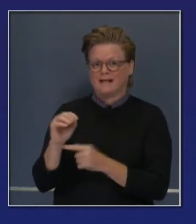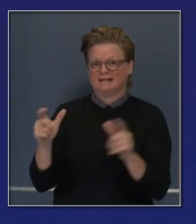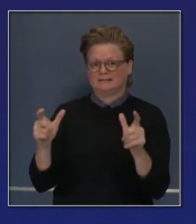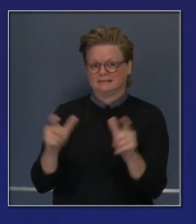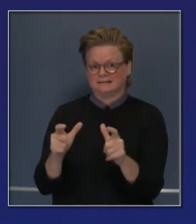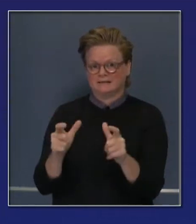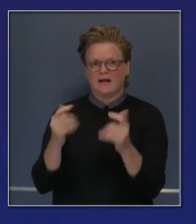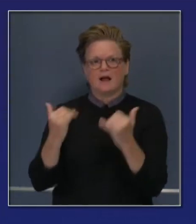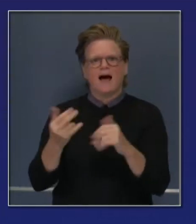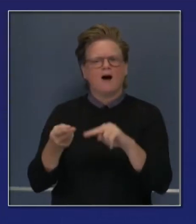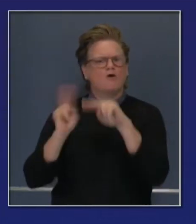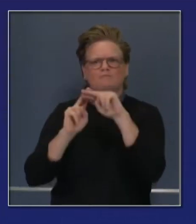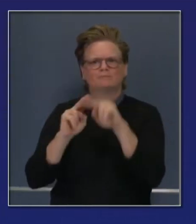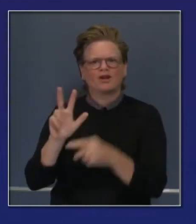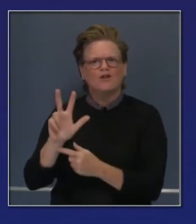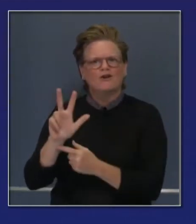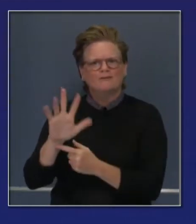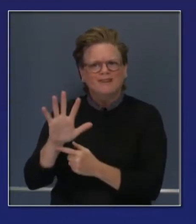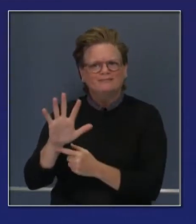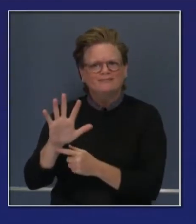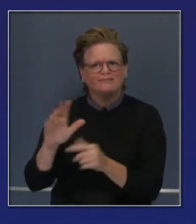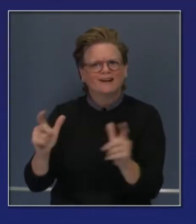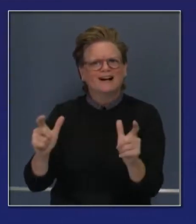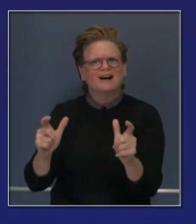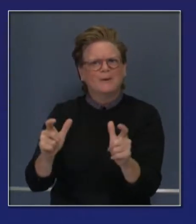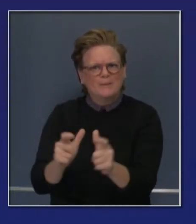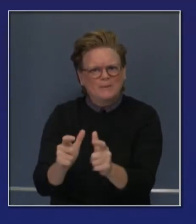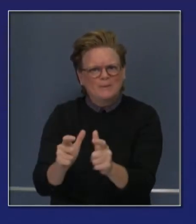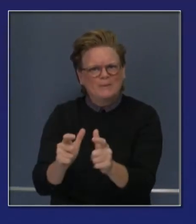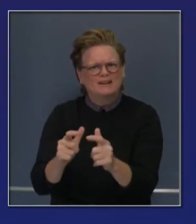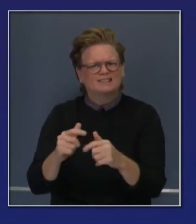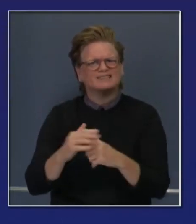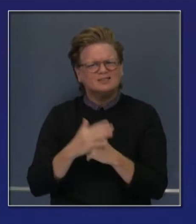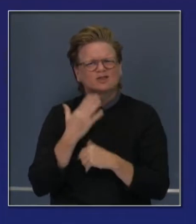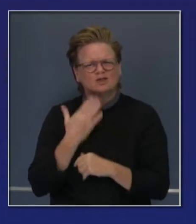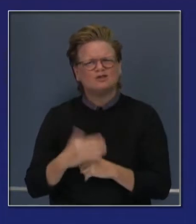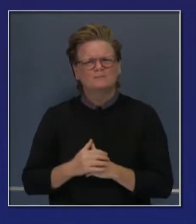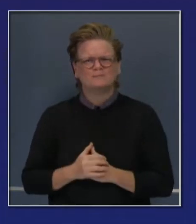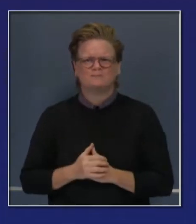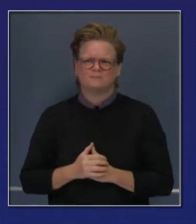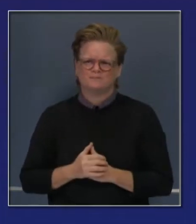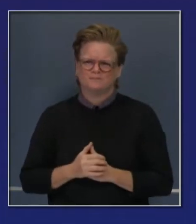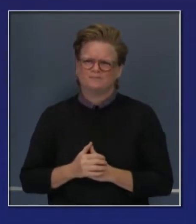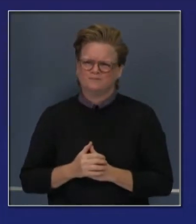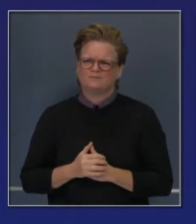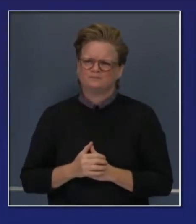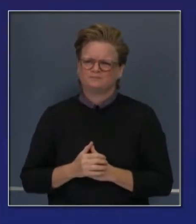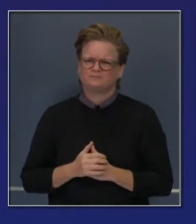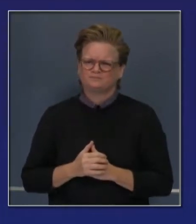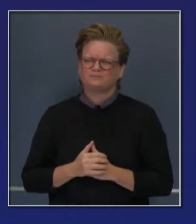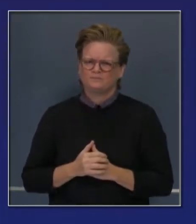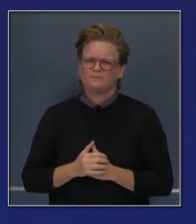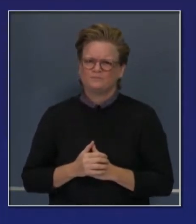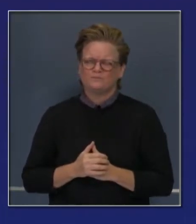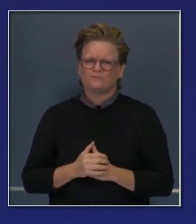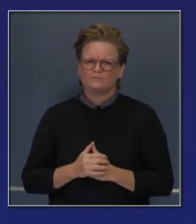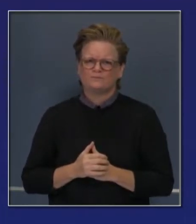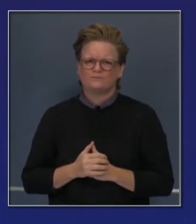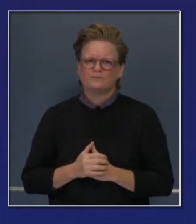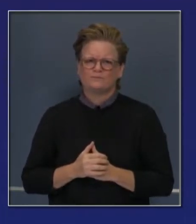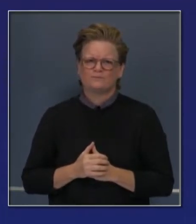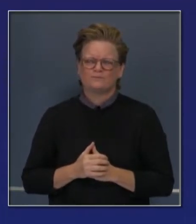containment. The acreage is held, relatively stable over the course of the last 48 hours. I'll remind you,